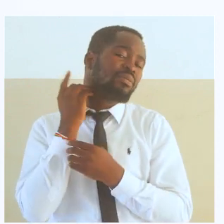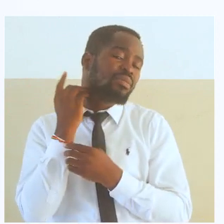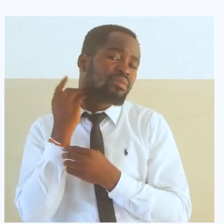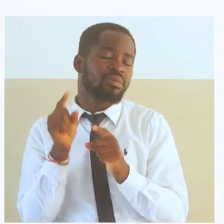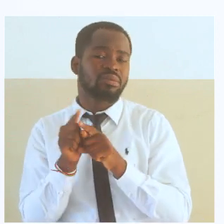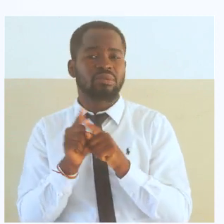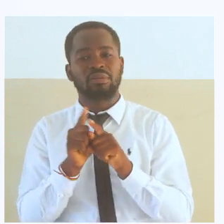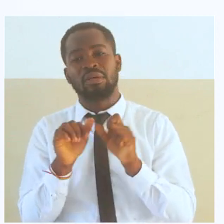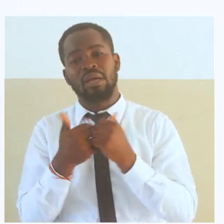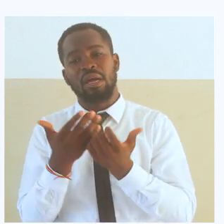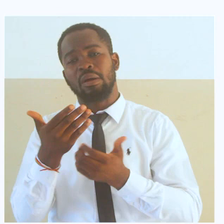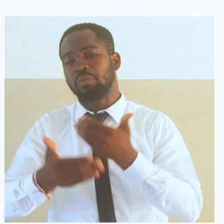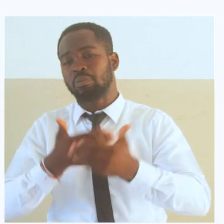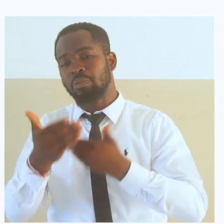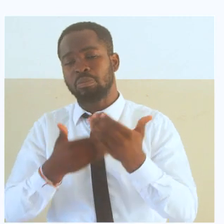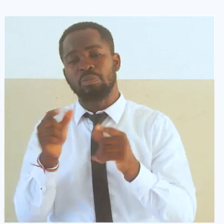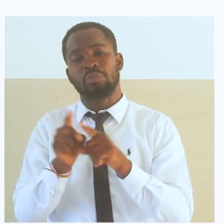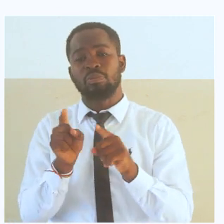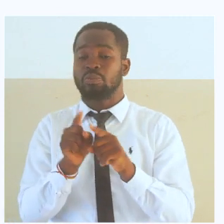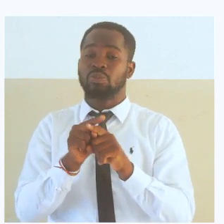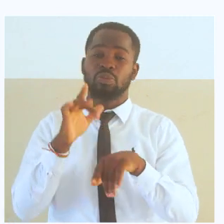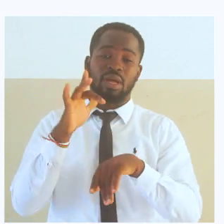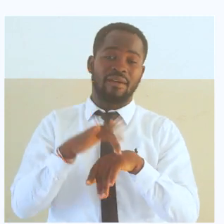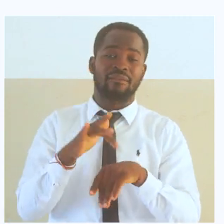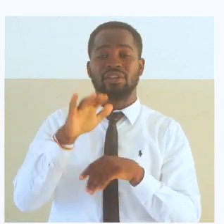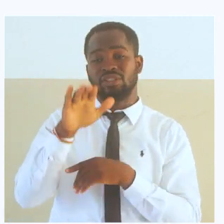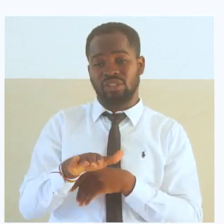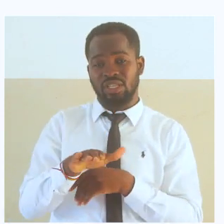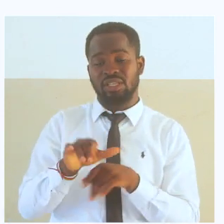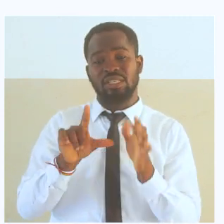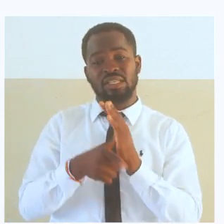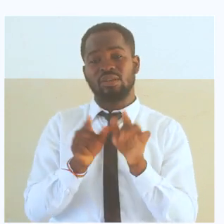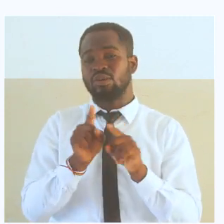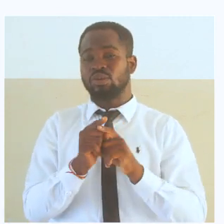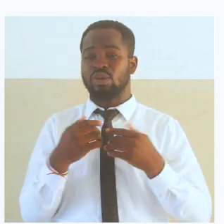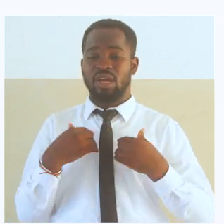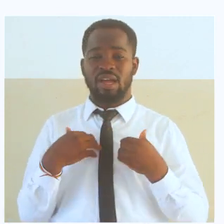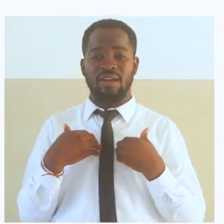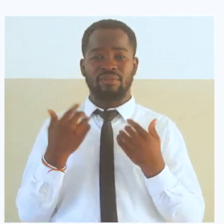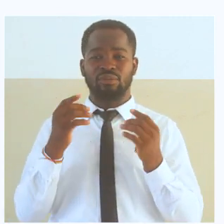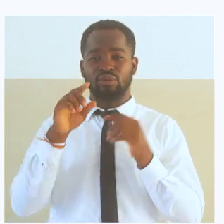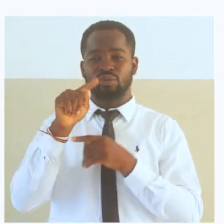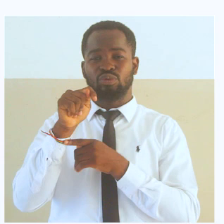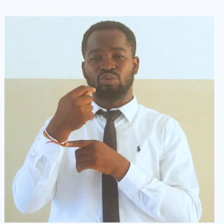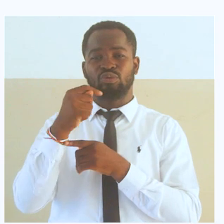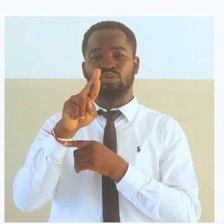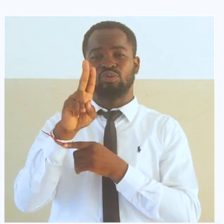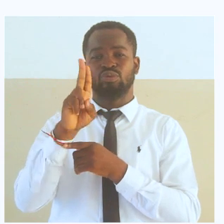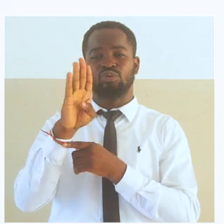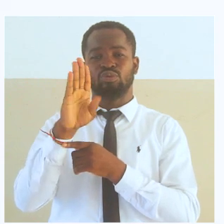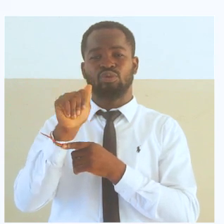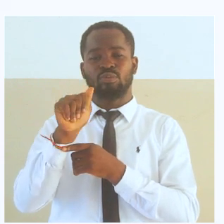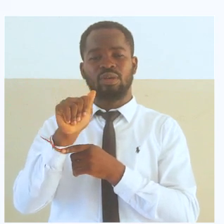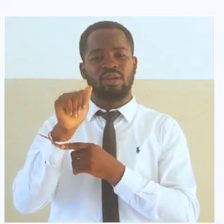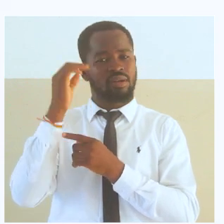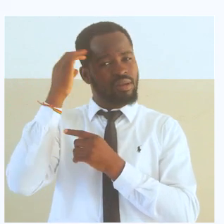controlled diabetes. If you have high sugars during pregnancy, this can also affect the child. And then there is also